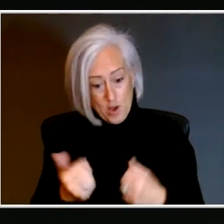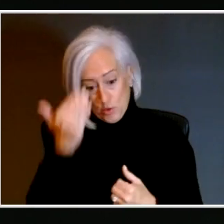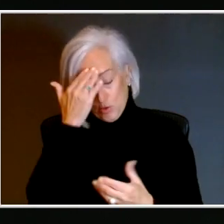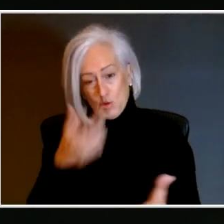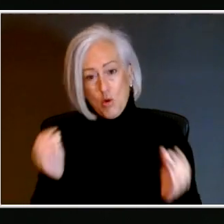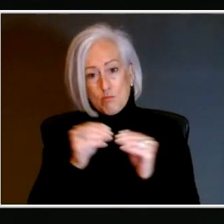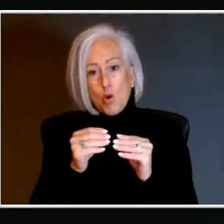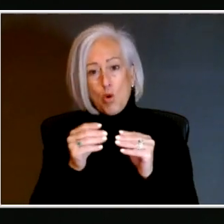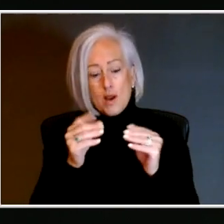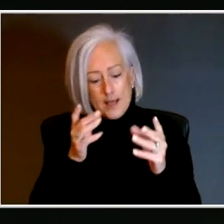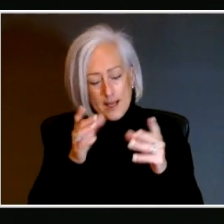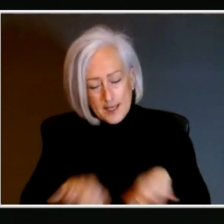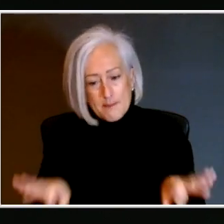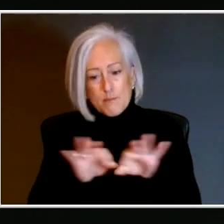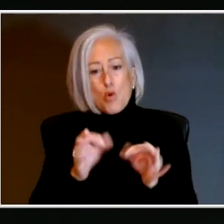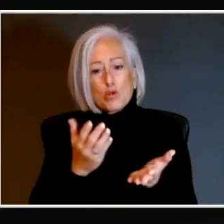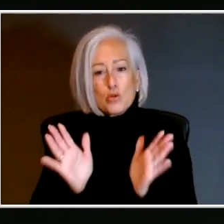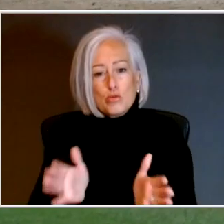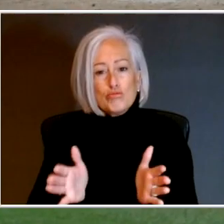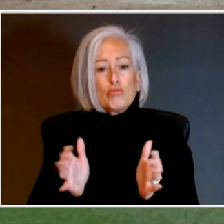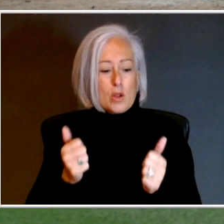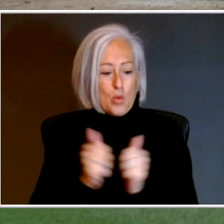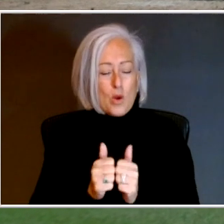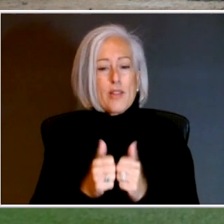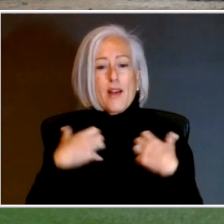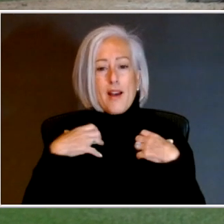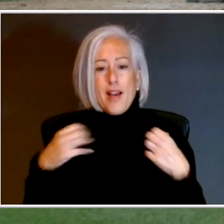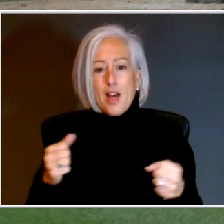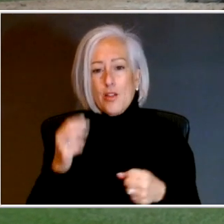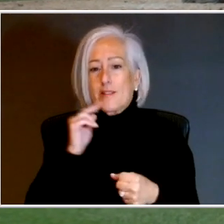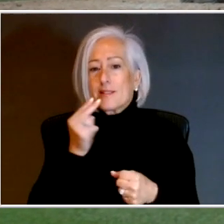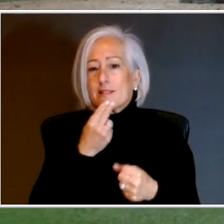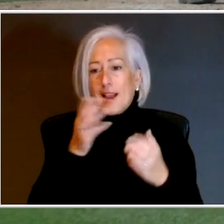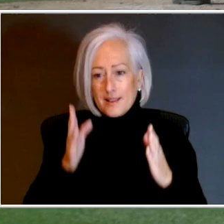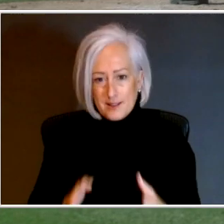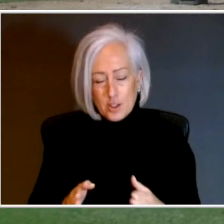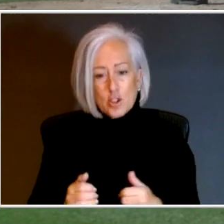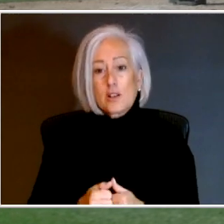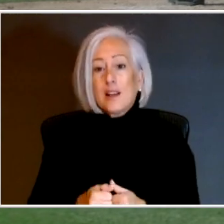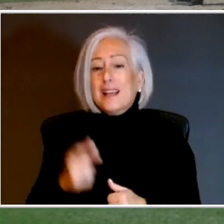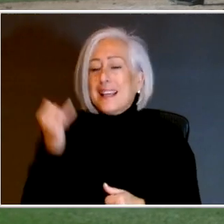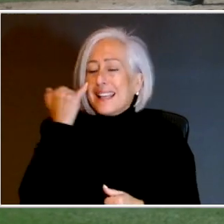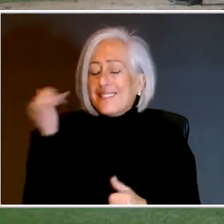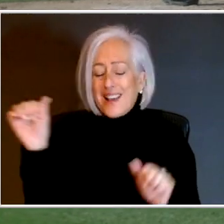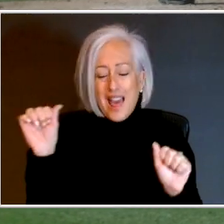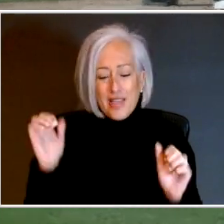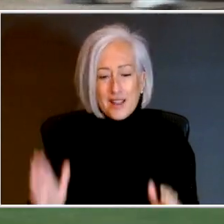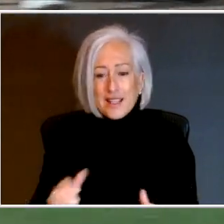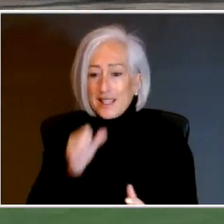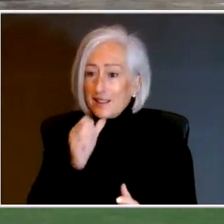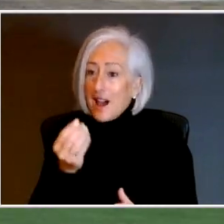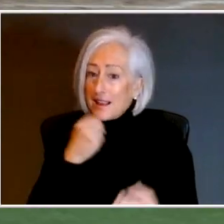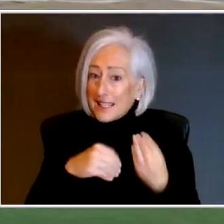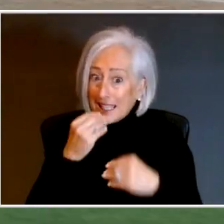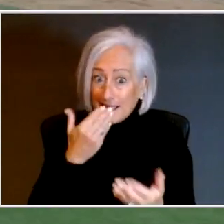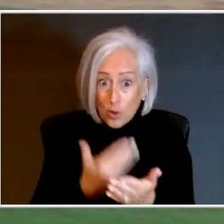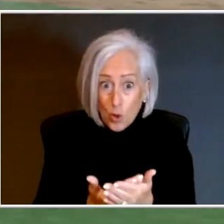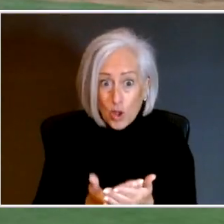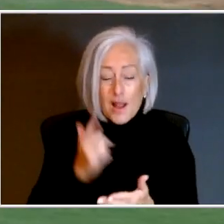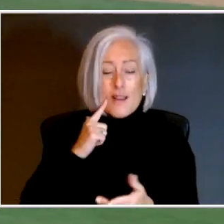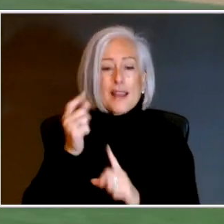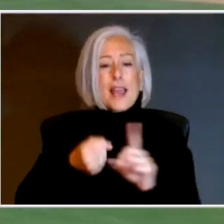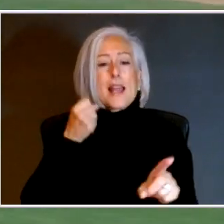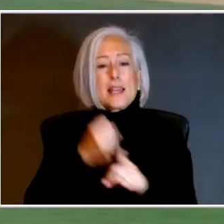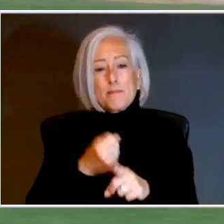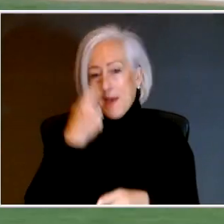sports dietitian that can help set up a plan for them. When an athlete doesn't eat right, it can really impact their mental and physical